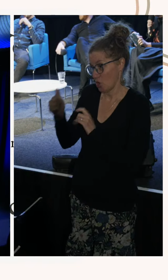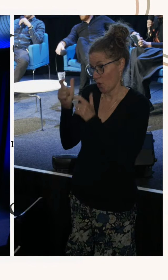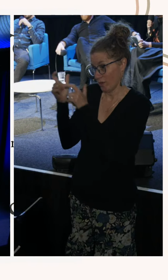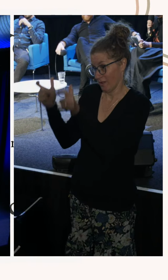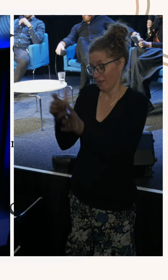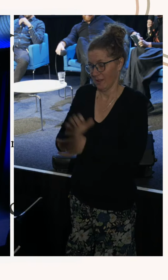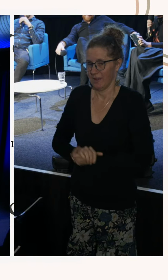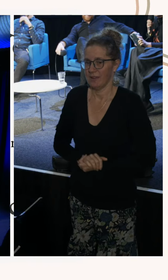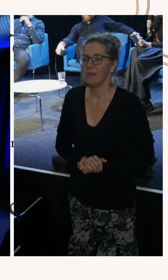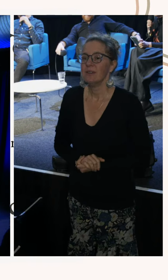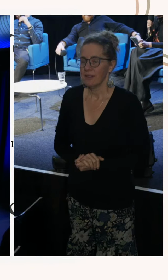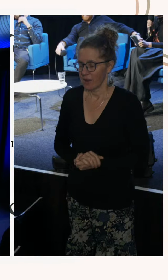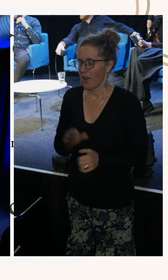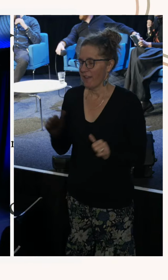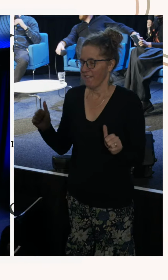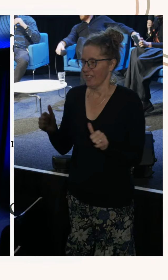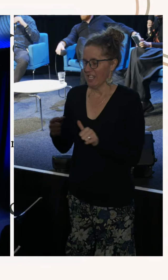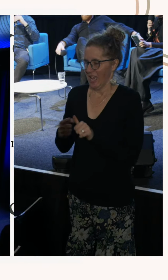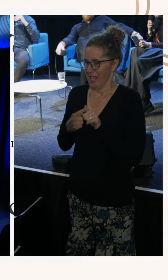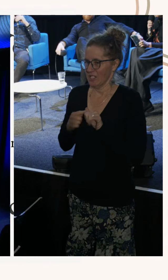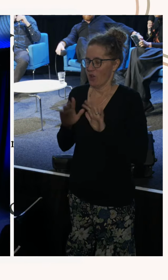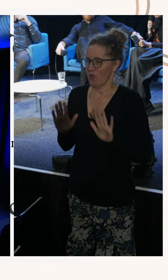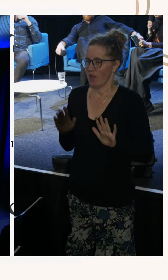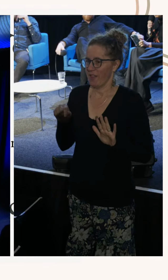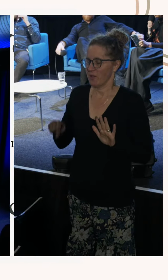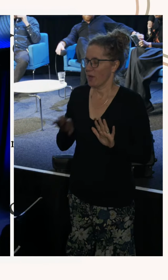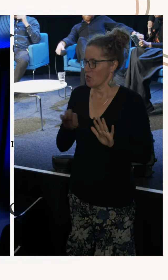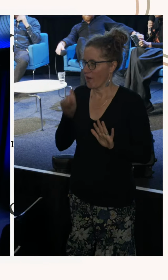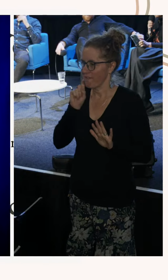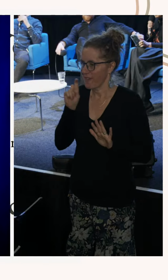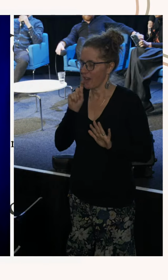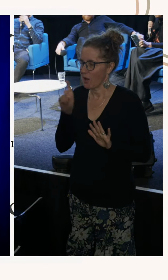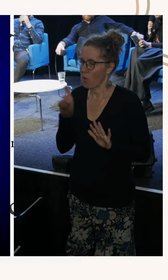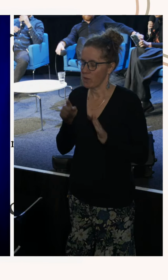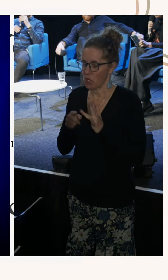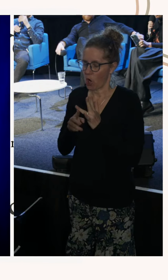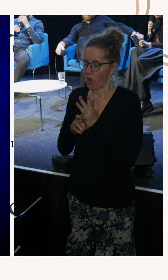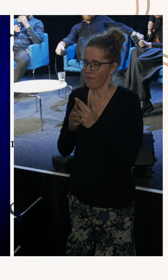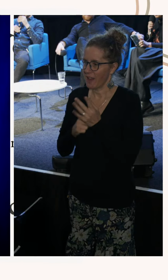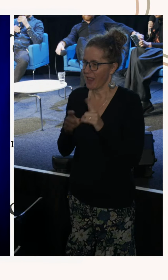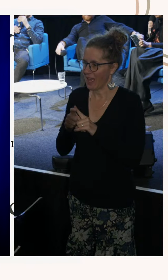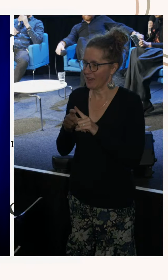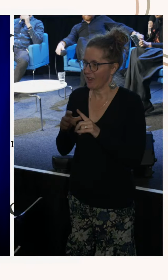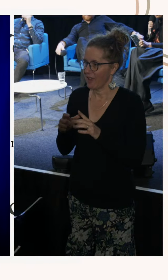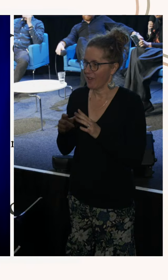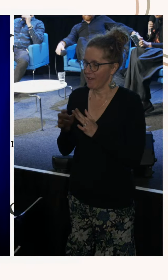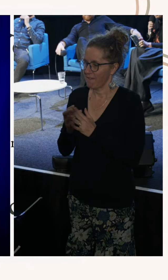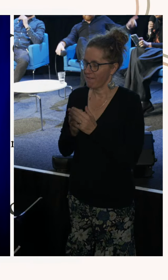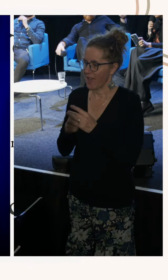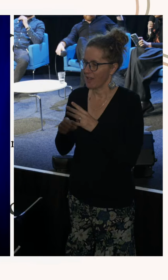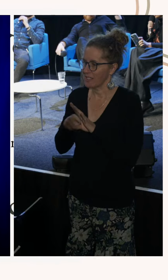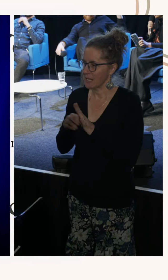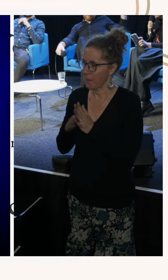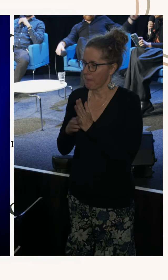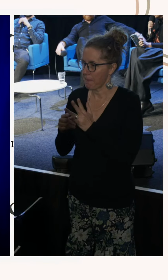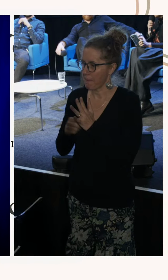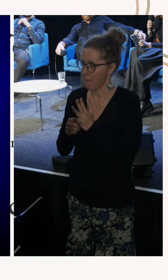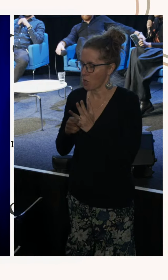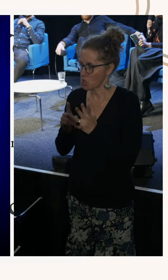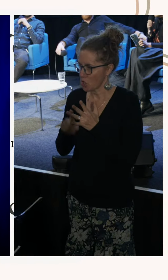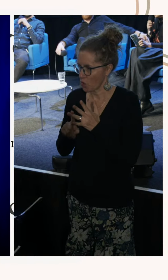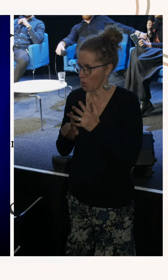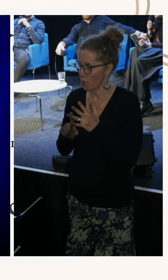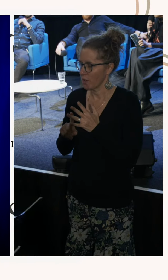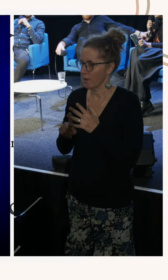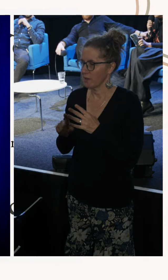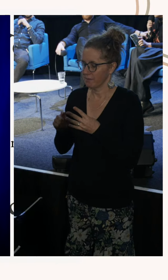right, we've It's already not a received the skin answer for magazine. this one, so this one isn't fun. What was Overland's founding motto? Temper democratic, bias Australian.